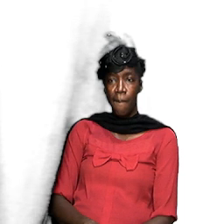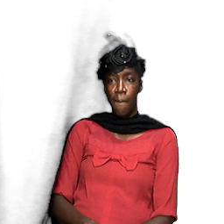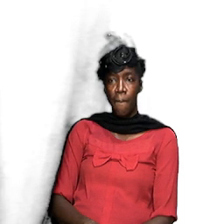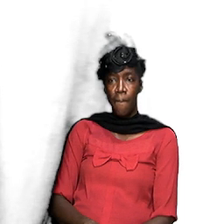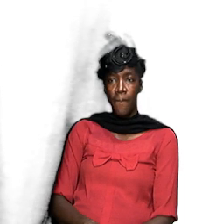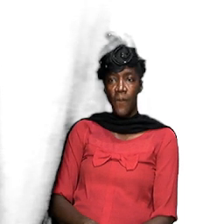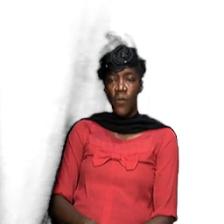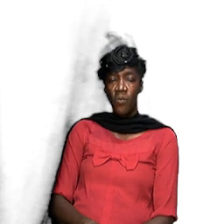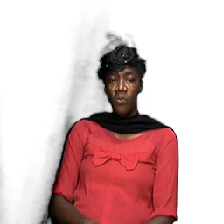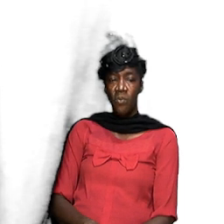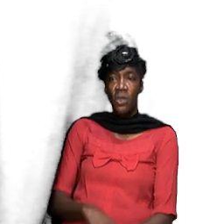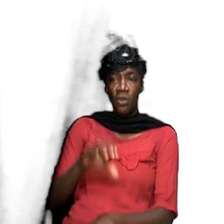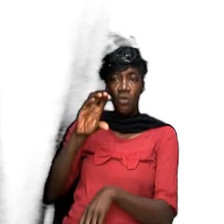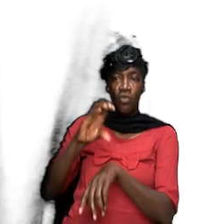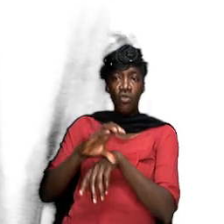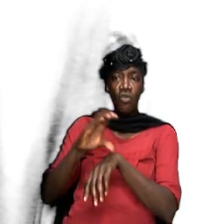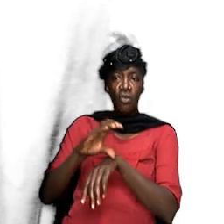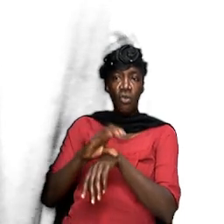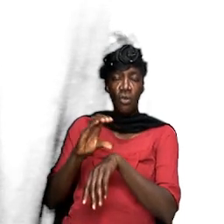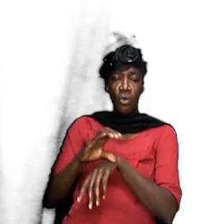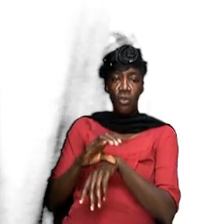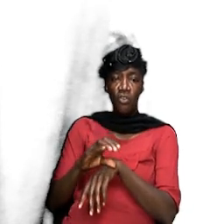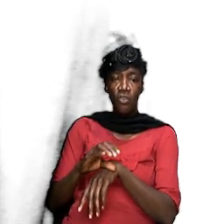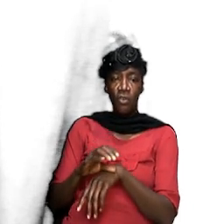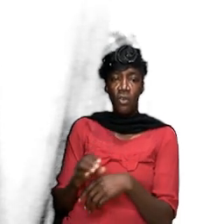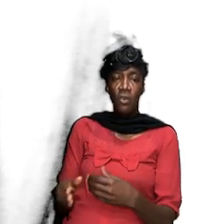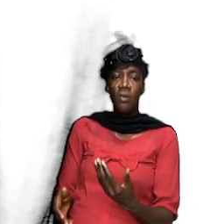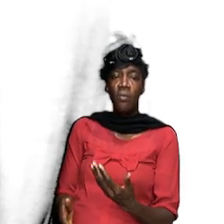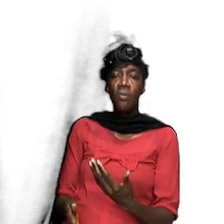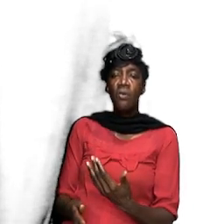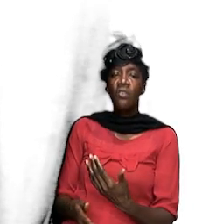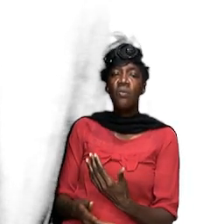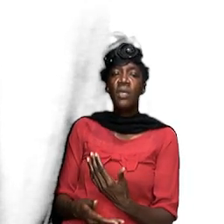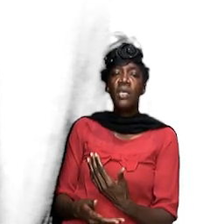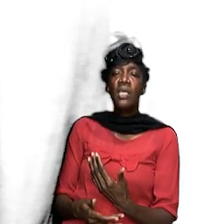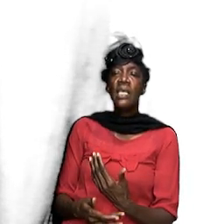The church must be easily